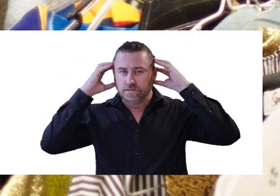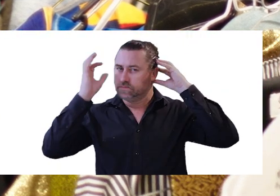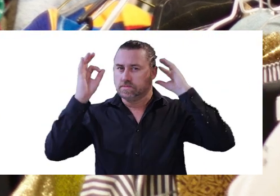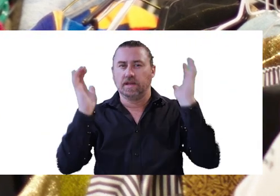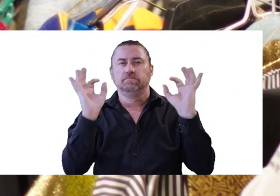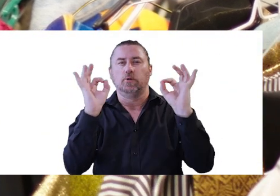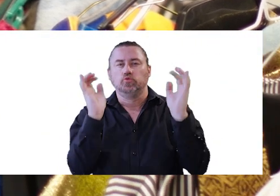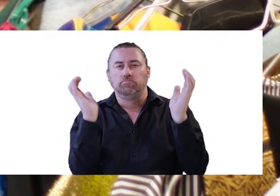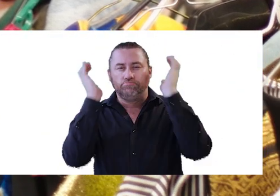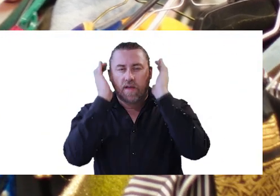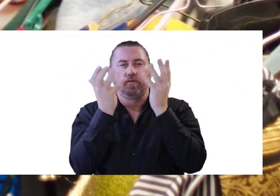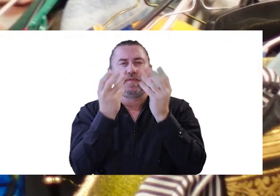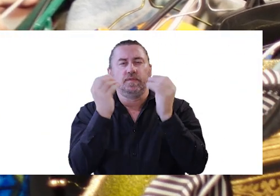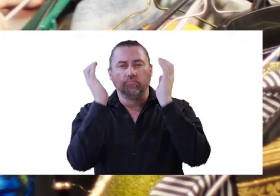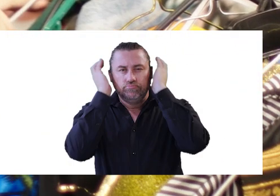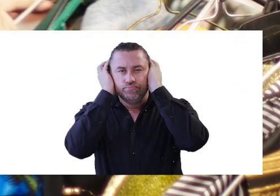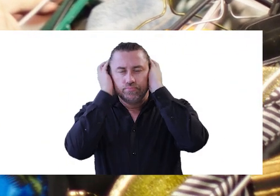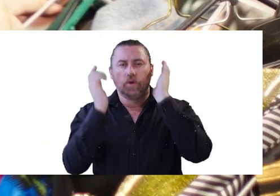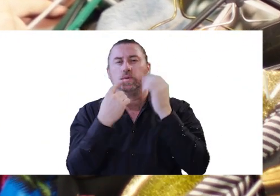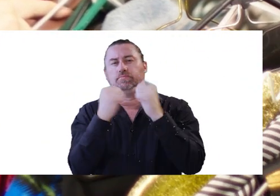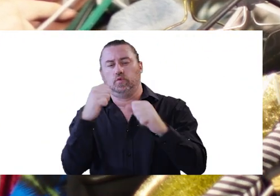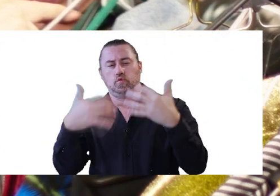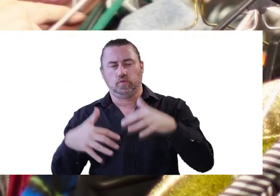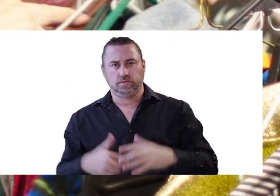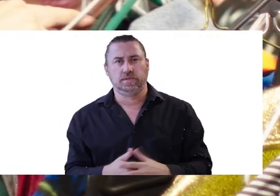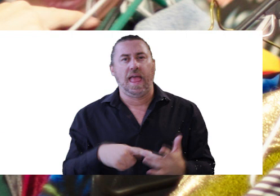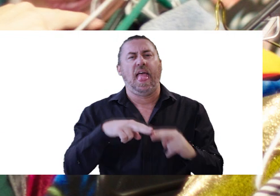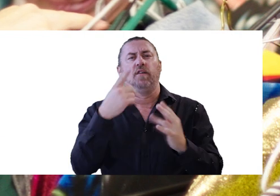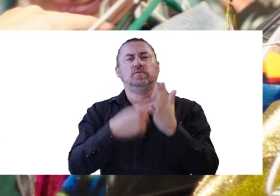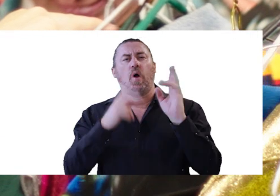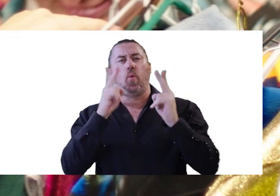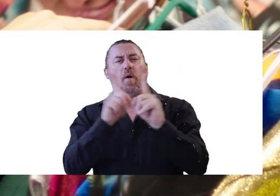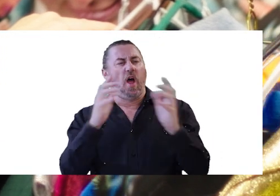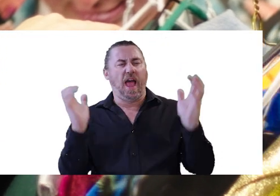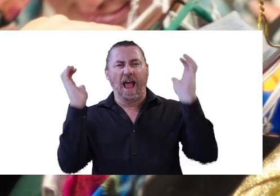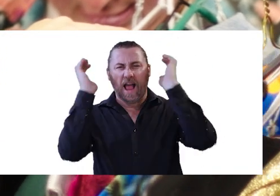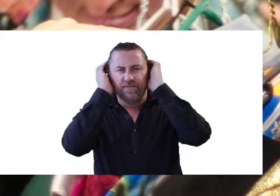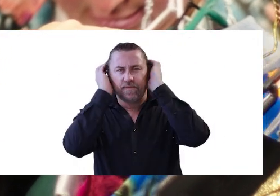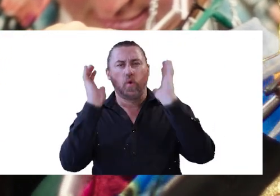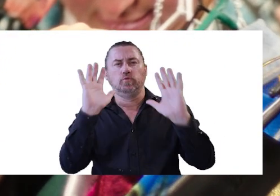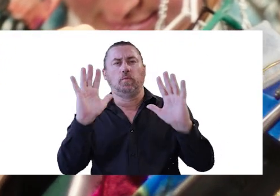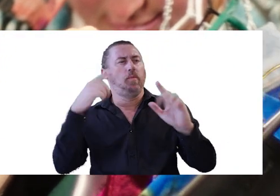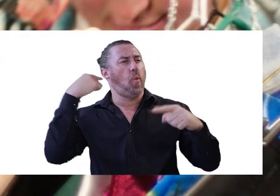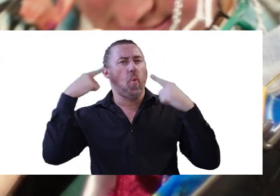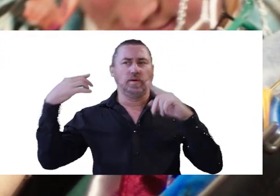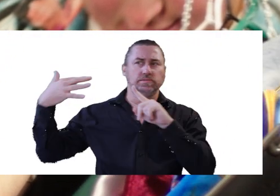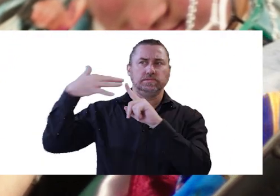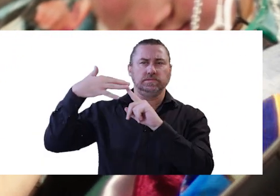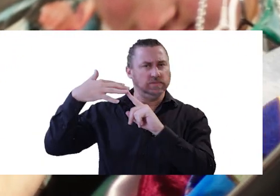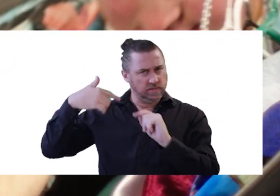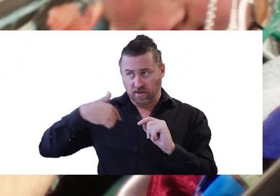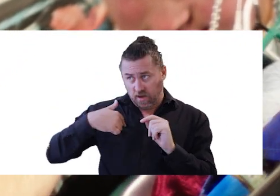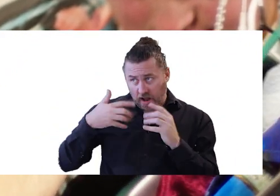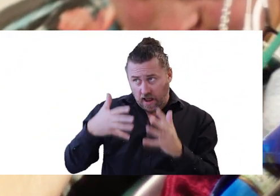to stop noise from hurting your ears. If you would like to wear noise-cancelling headphones when working or volunteering, ask your supervisor if you're